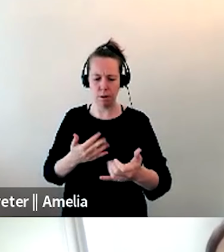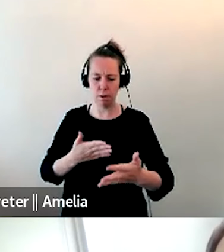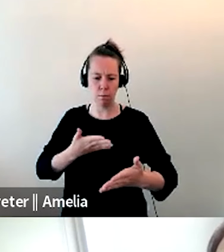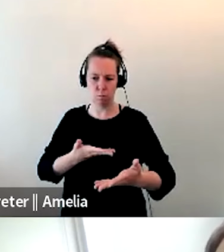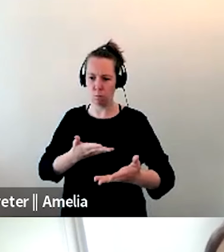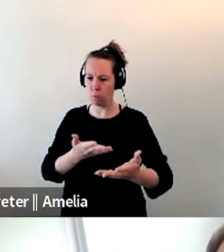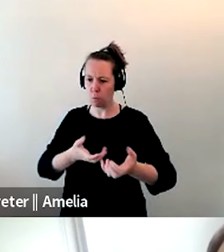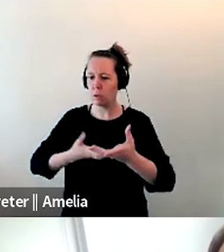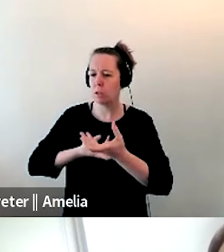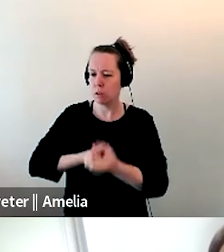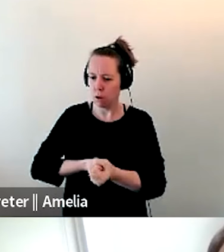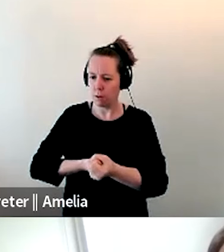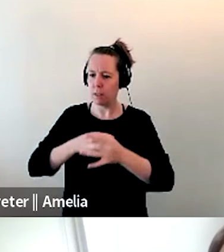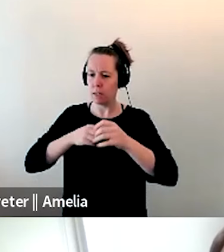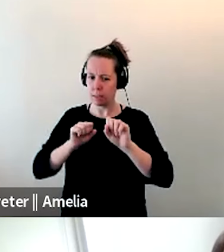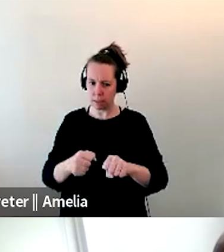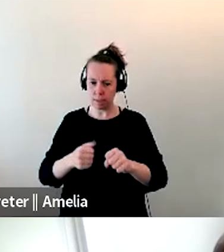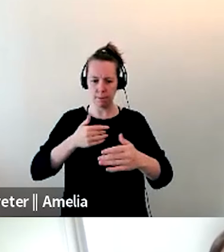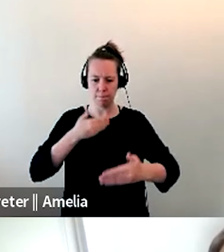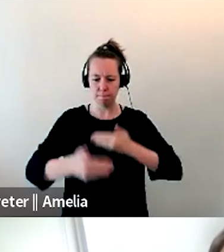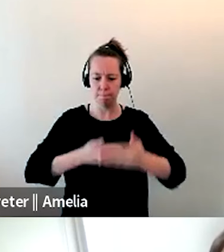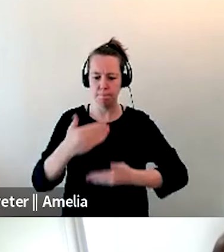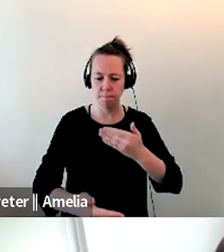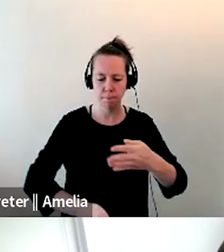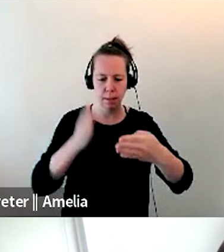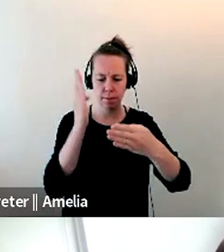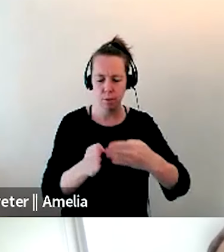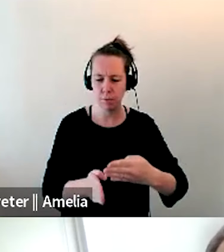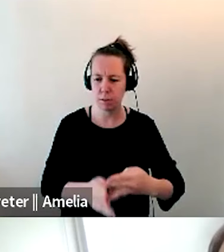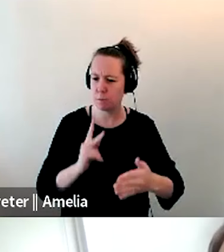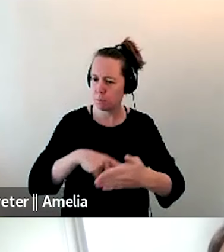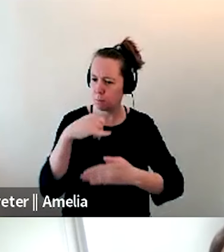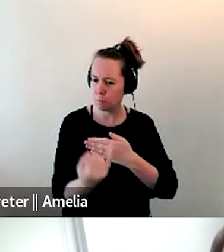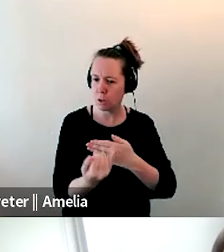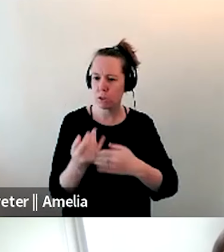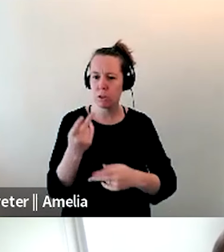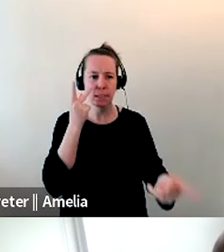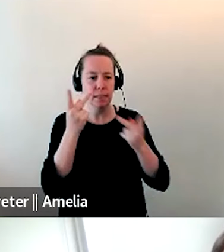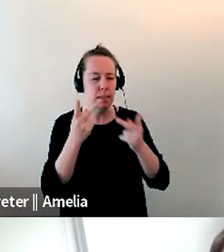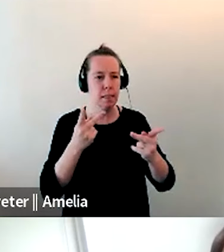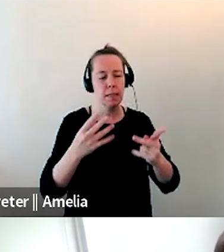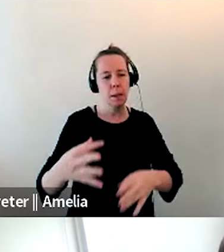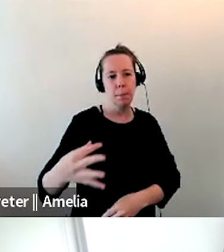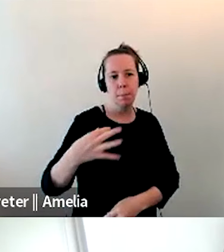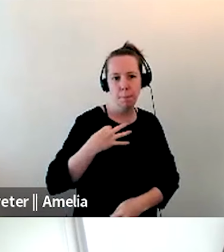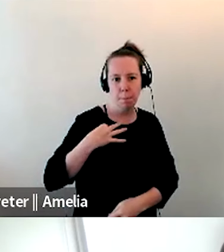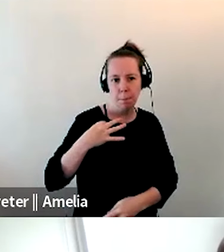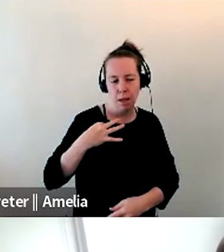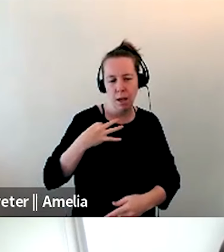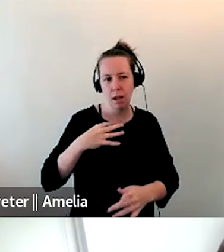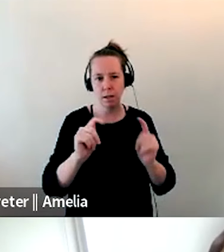enough to perform my tasks and and look for positions that would help me to